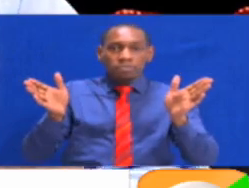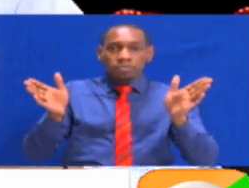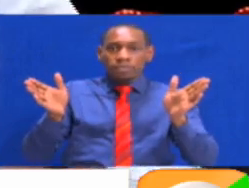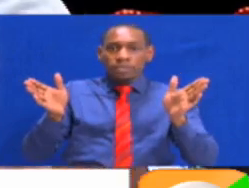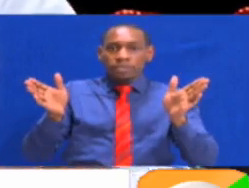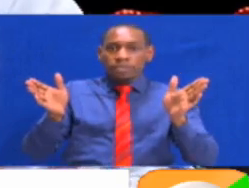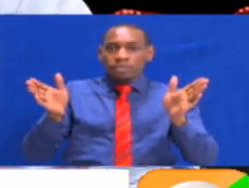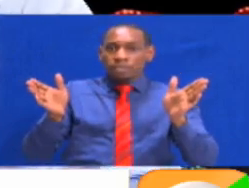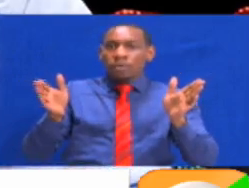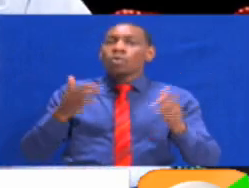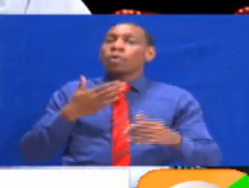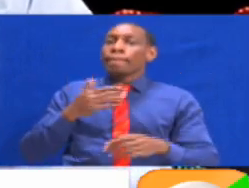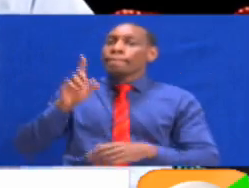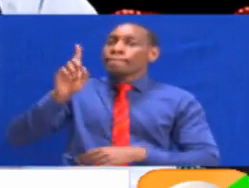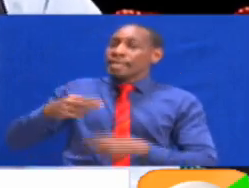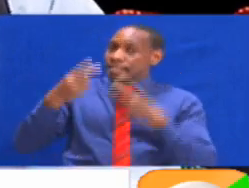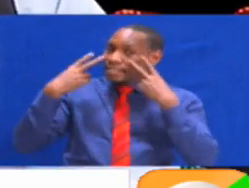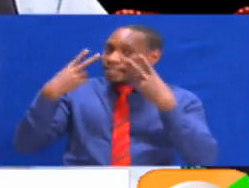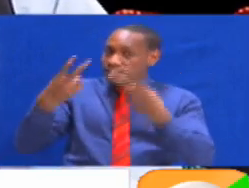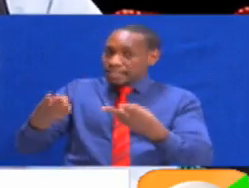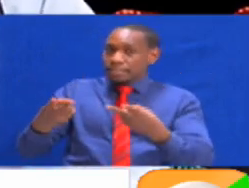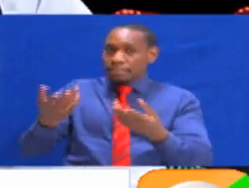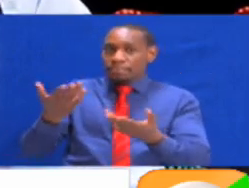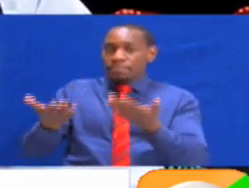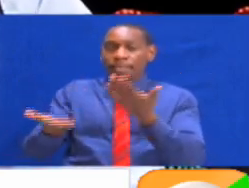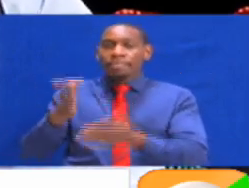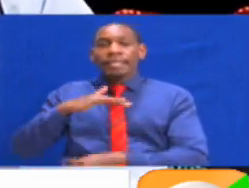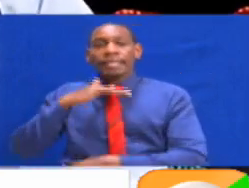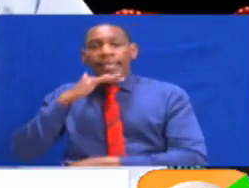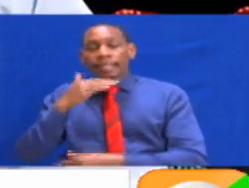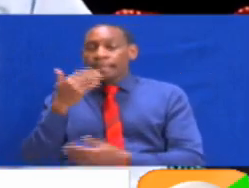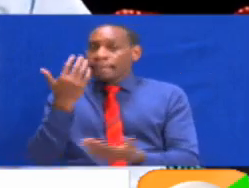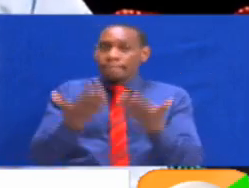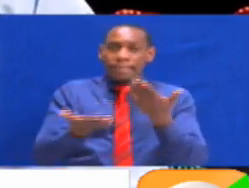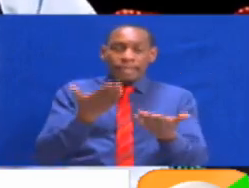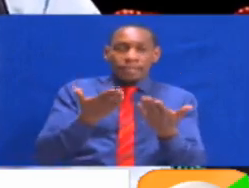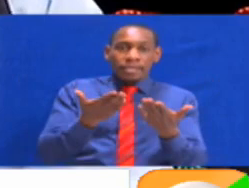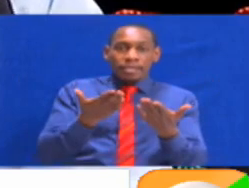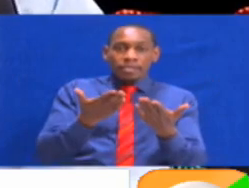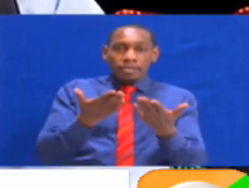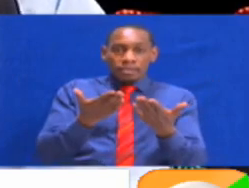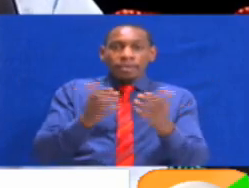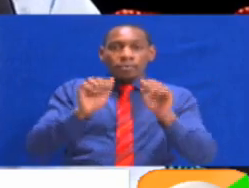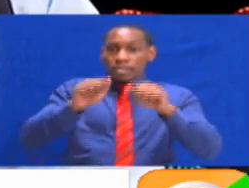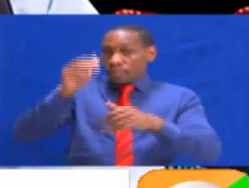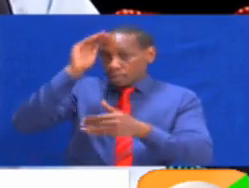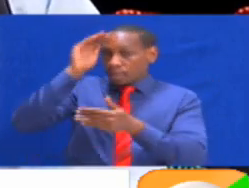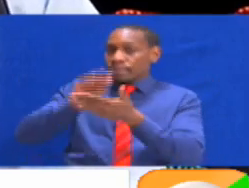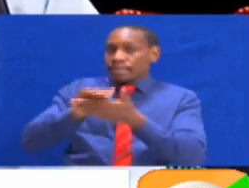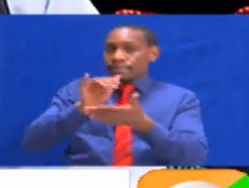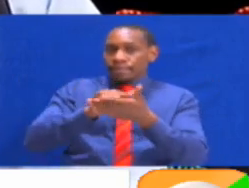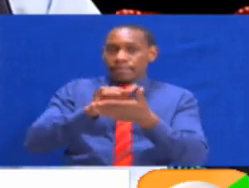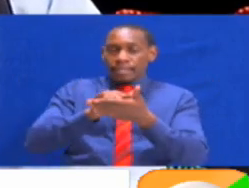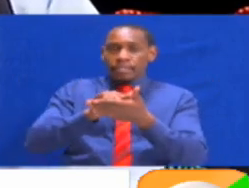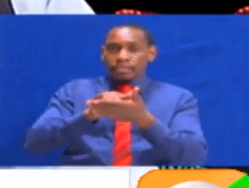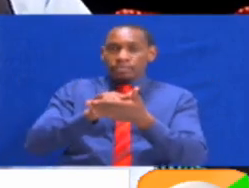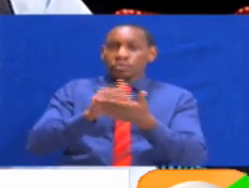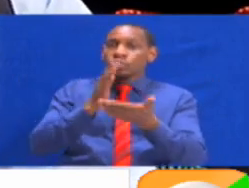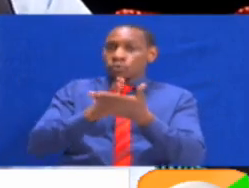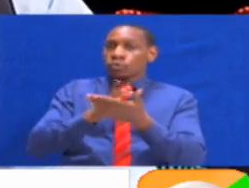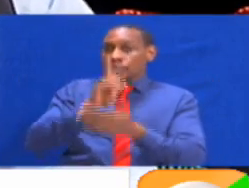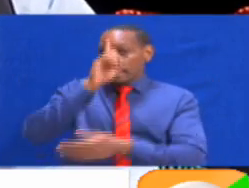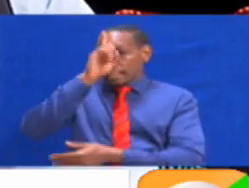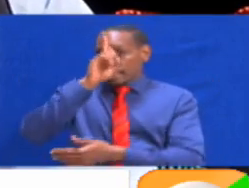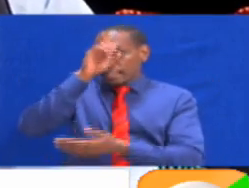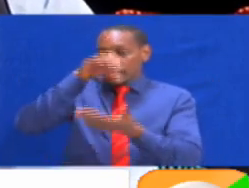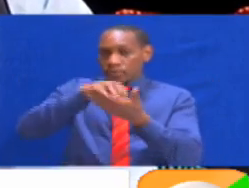work. They must see maybe death or some terrible damage for them to believe that this is serious.